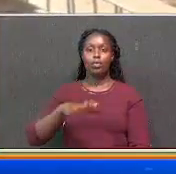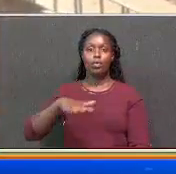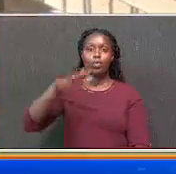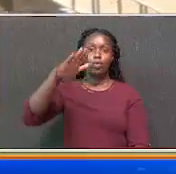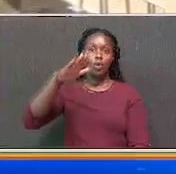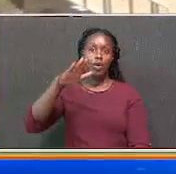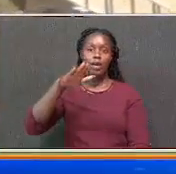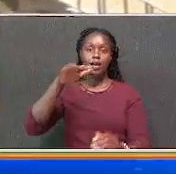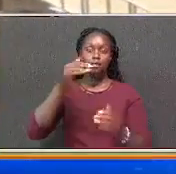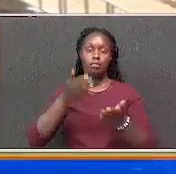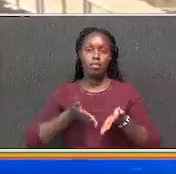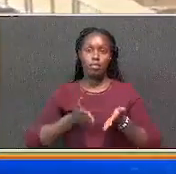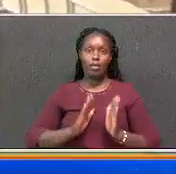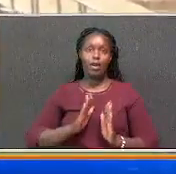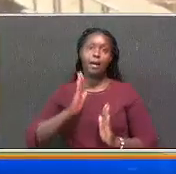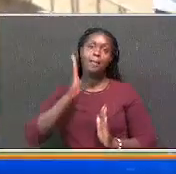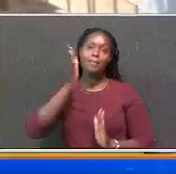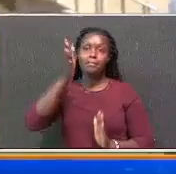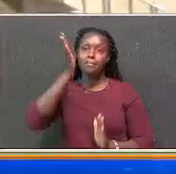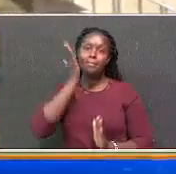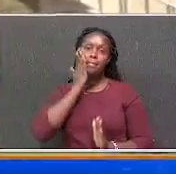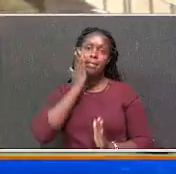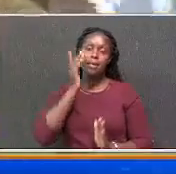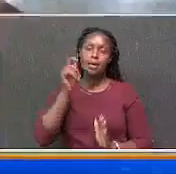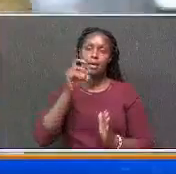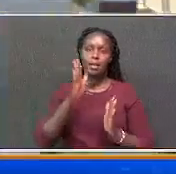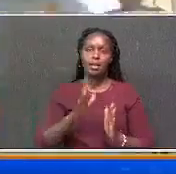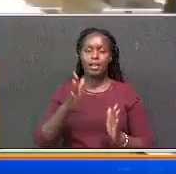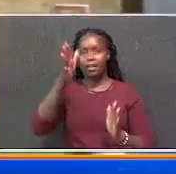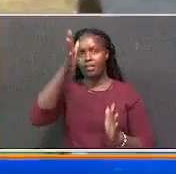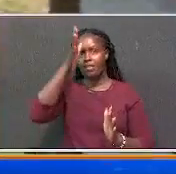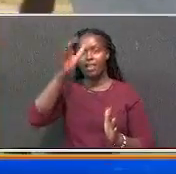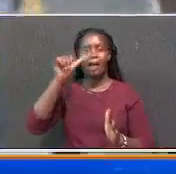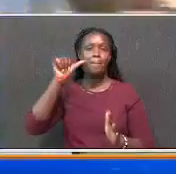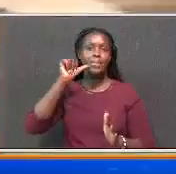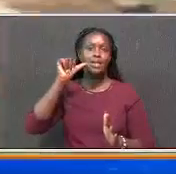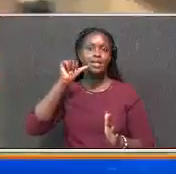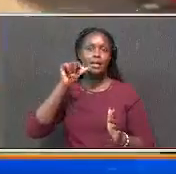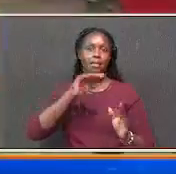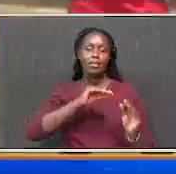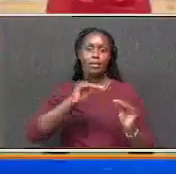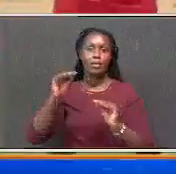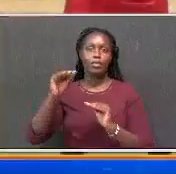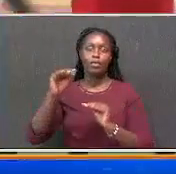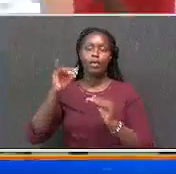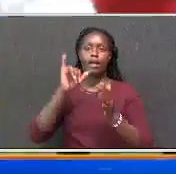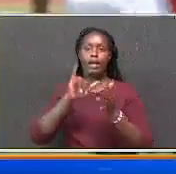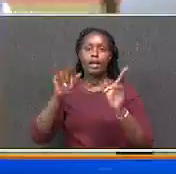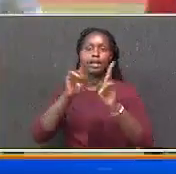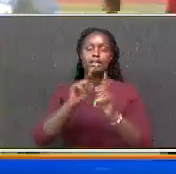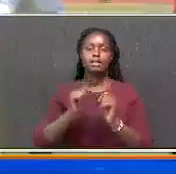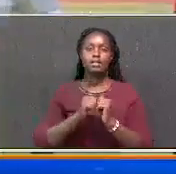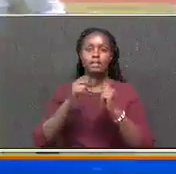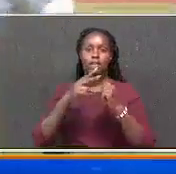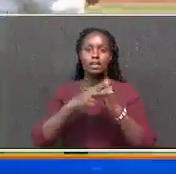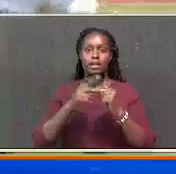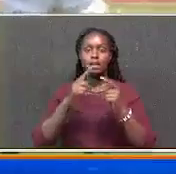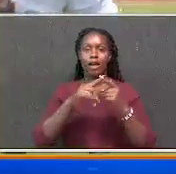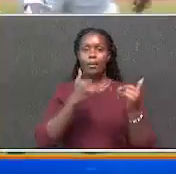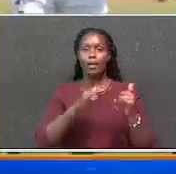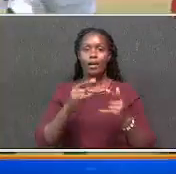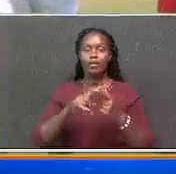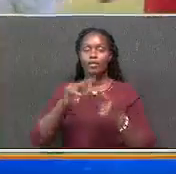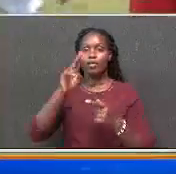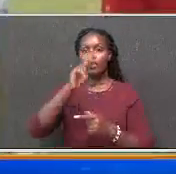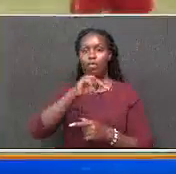and a British father before they moved to Norway when he was 17 years old. Alfred currently plays for Norway's Division 2